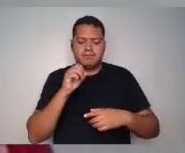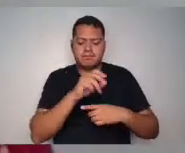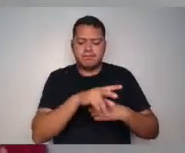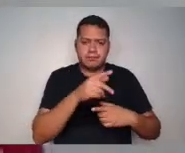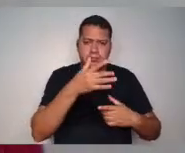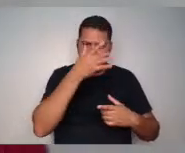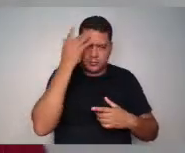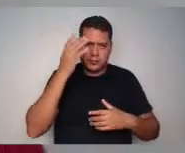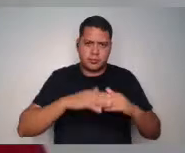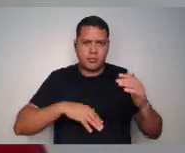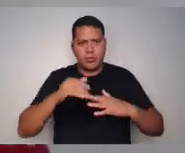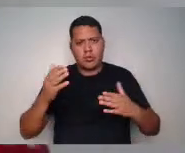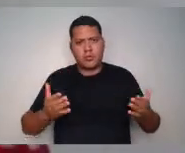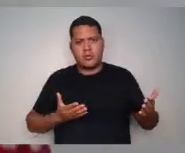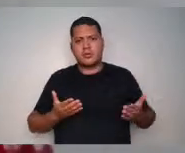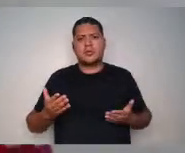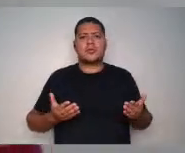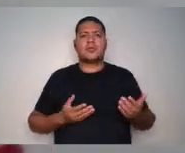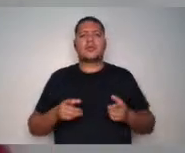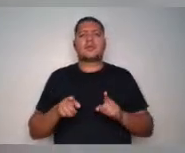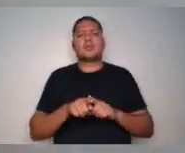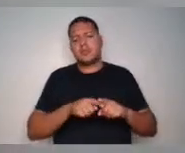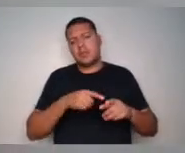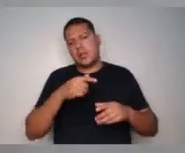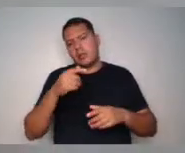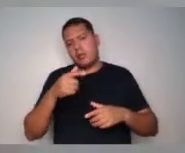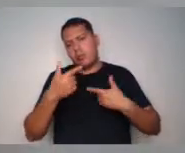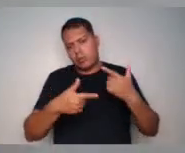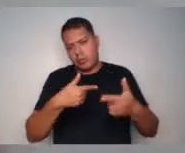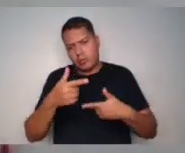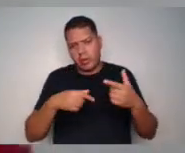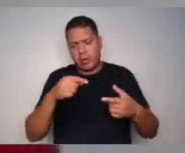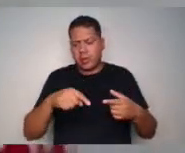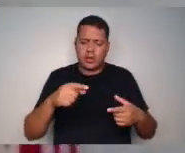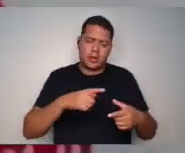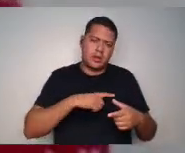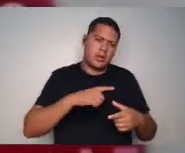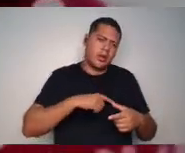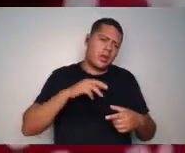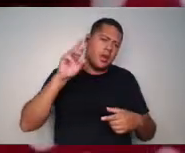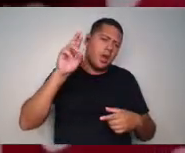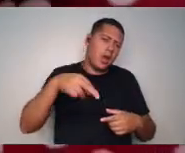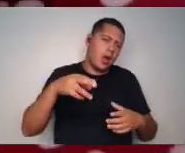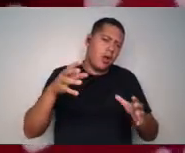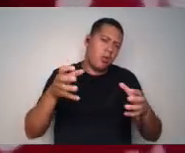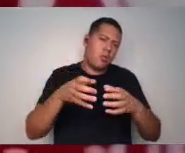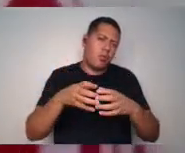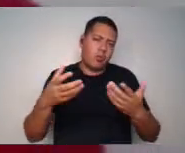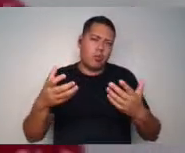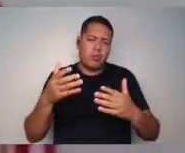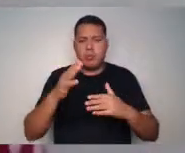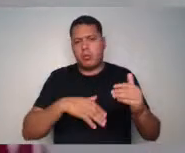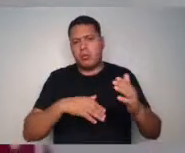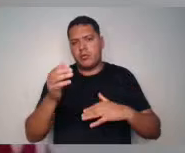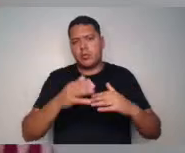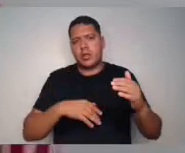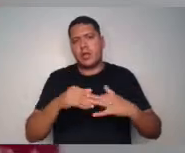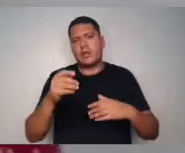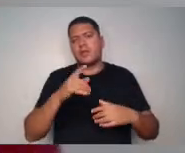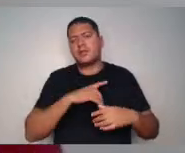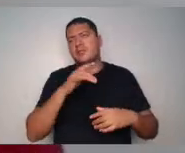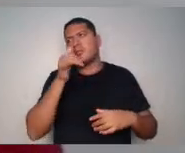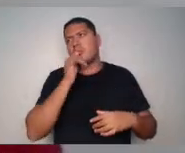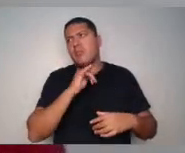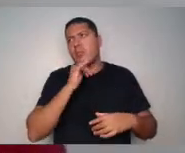the consequences it would bring to these workers. And here there are very few professional categories, and they're very specific